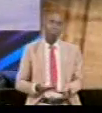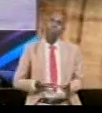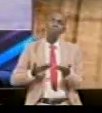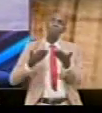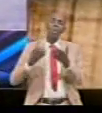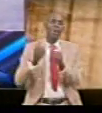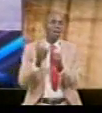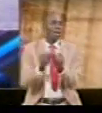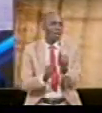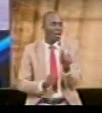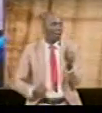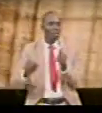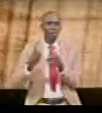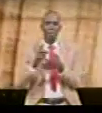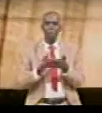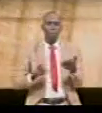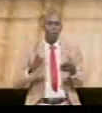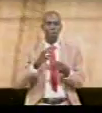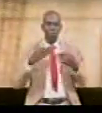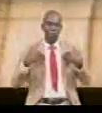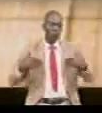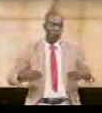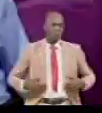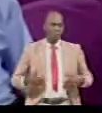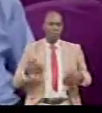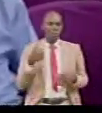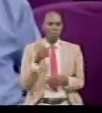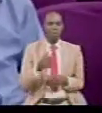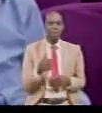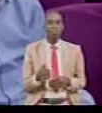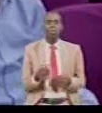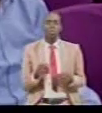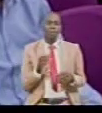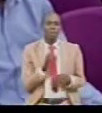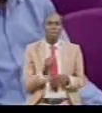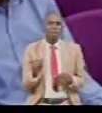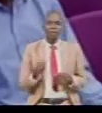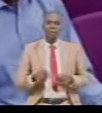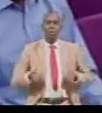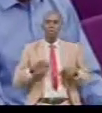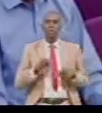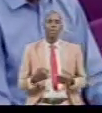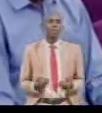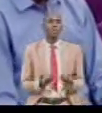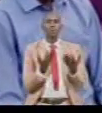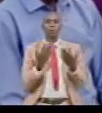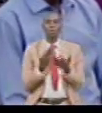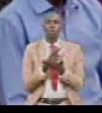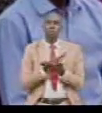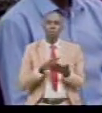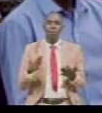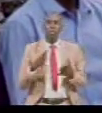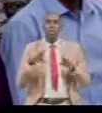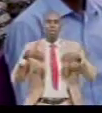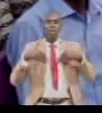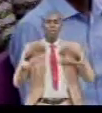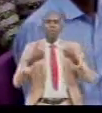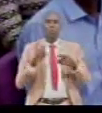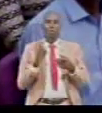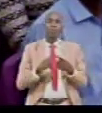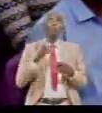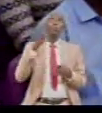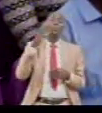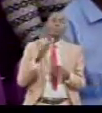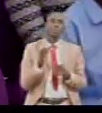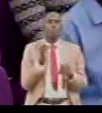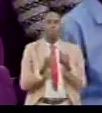part of yourself. Your body is a living sacrifice, holy, acceptable unto God, which